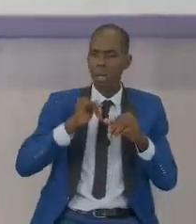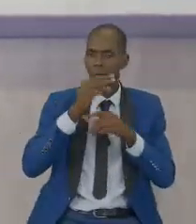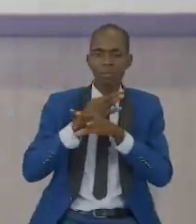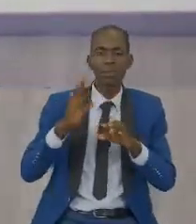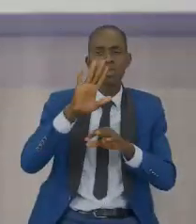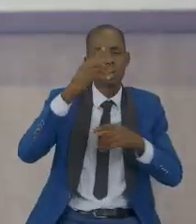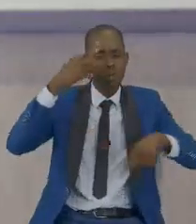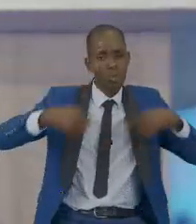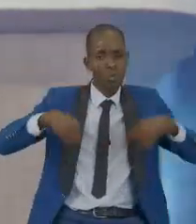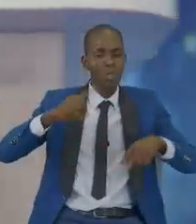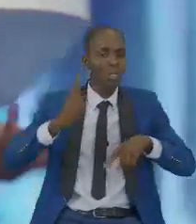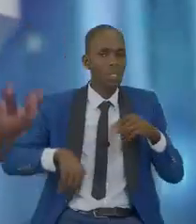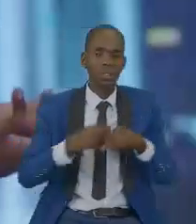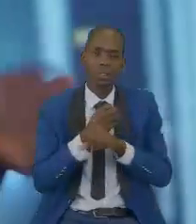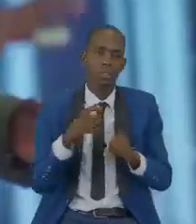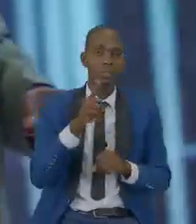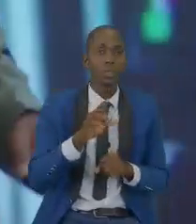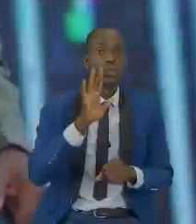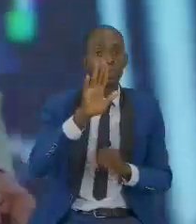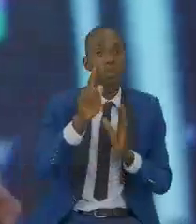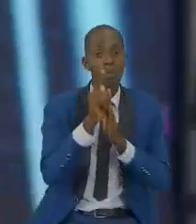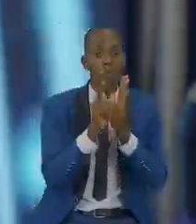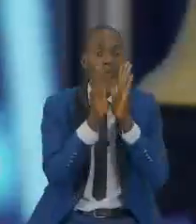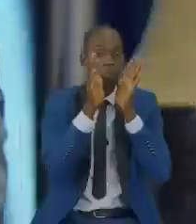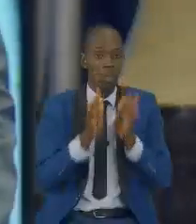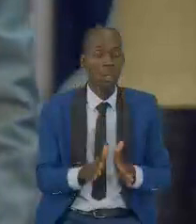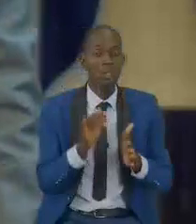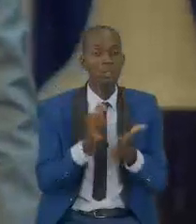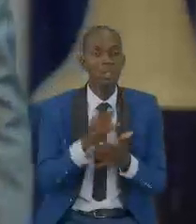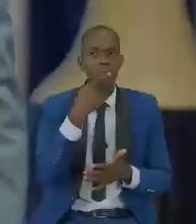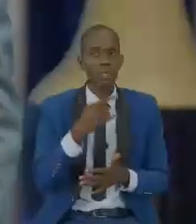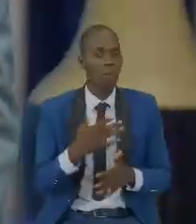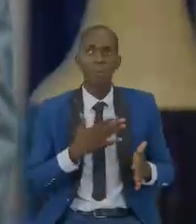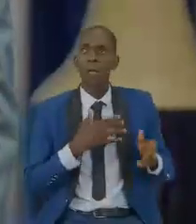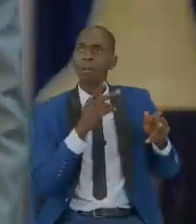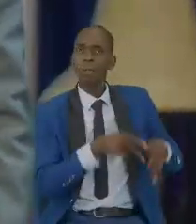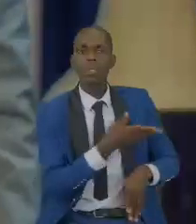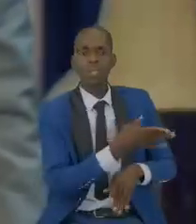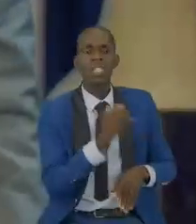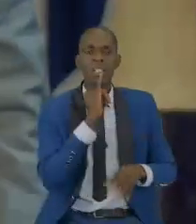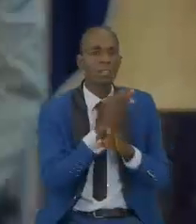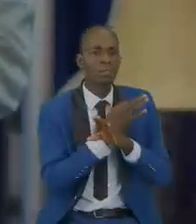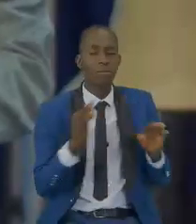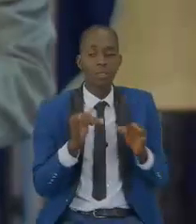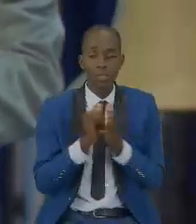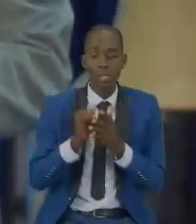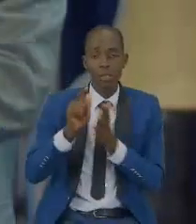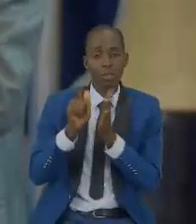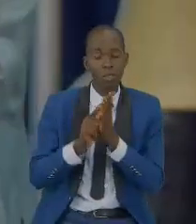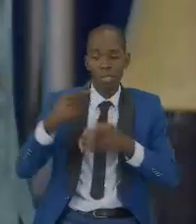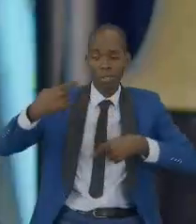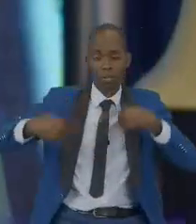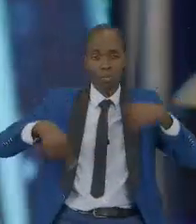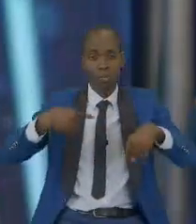you. Your lawyer that says, yes, my client is free, his argument cannot set